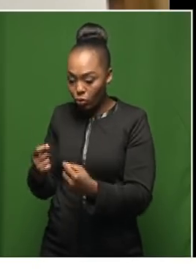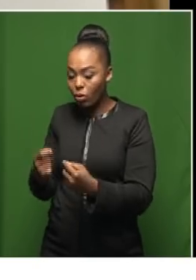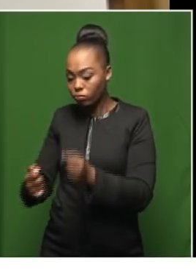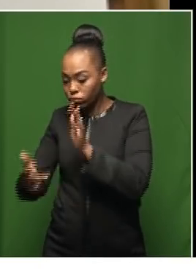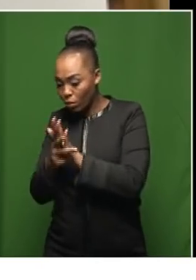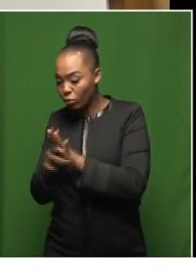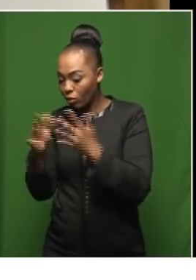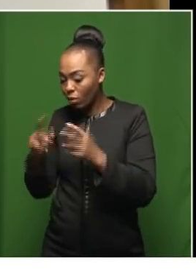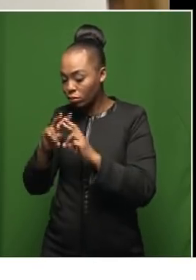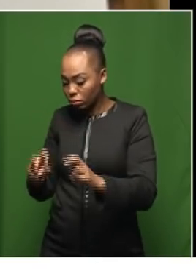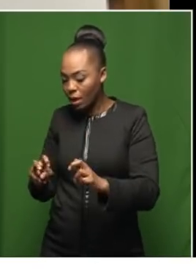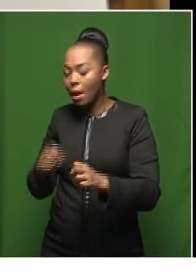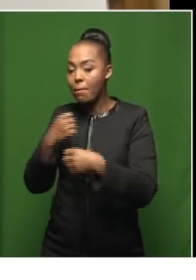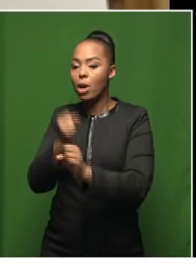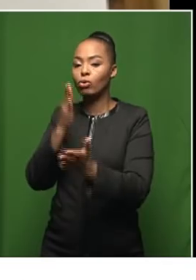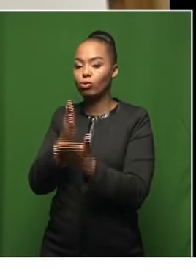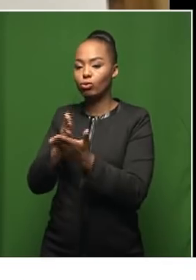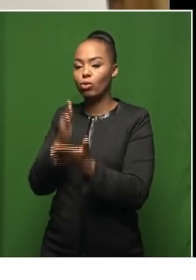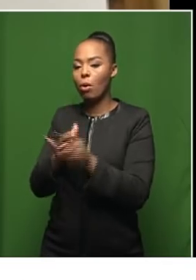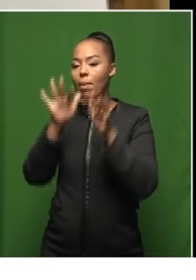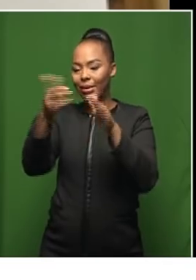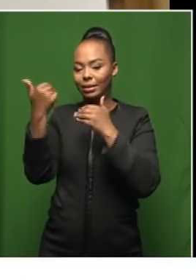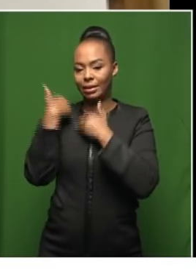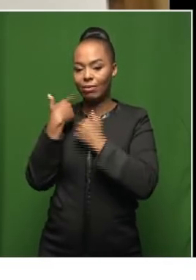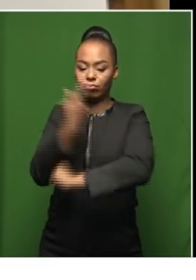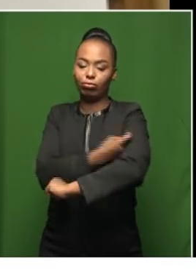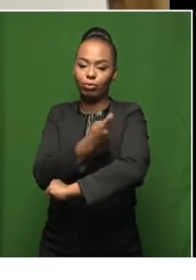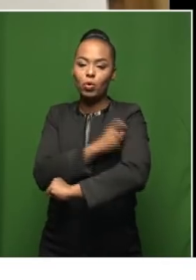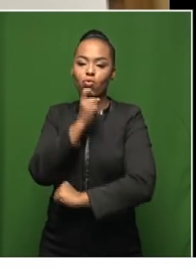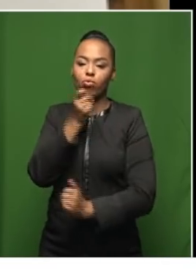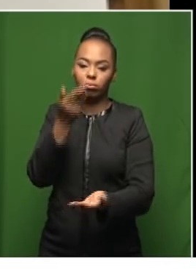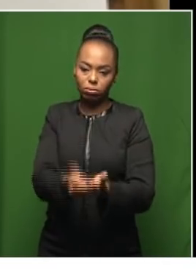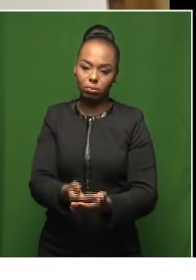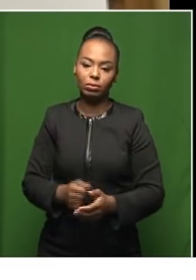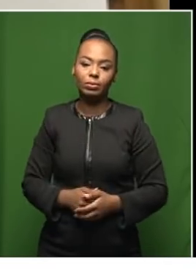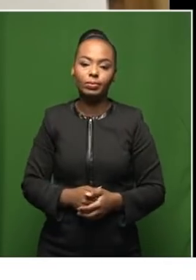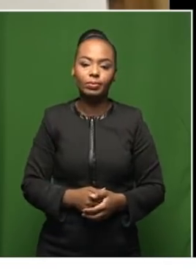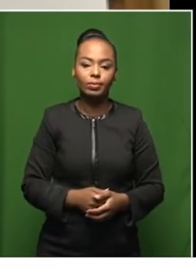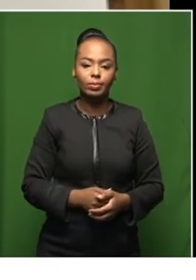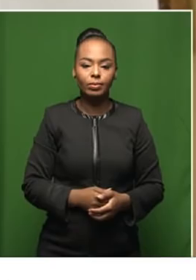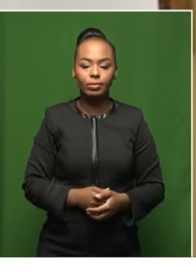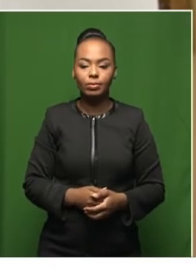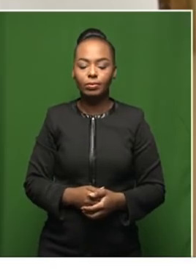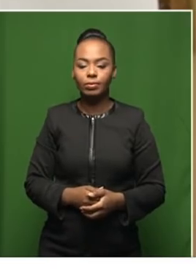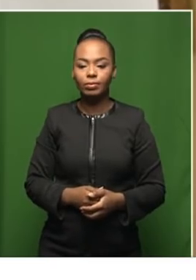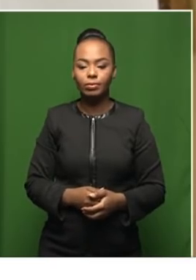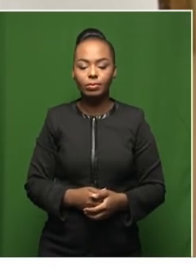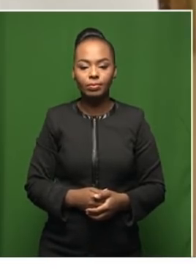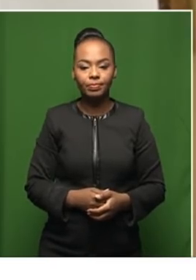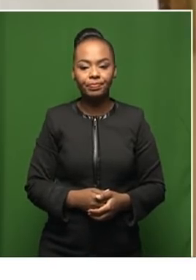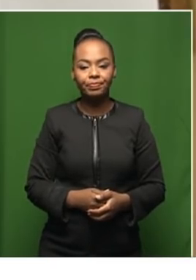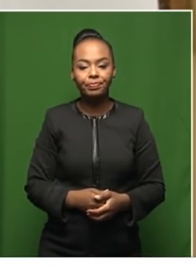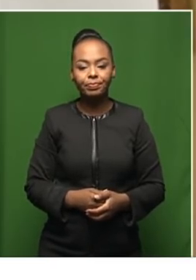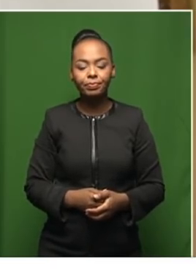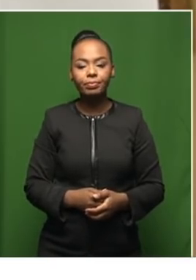the public is safe on the vaccine that would have been granted authority. In the briefing last night, Minister,